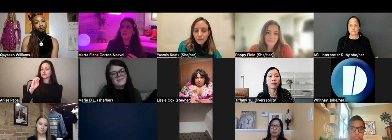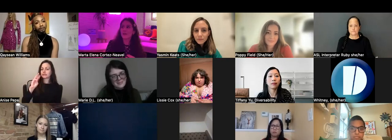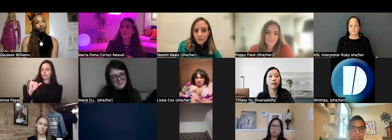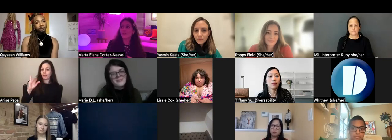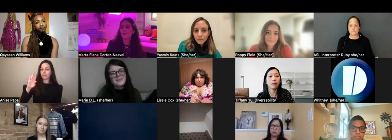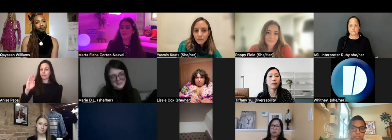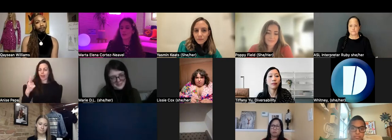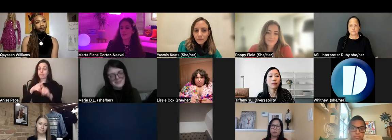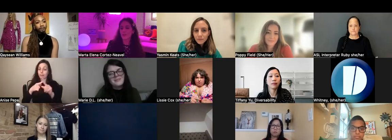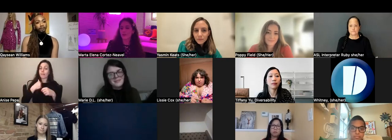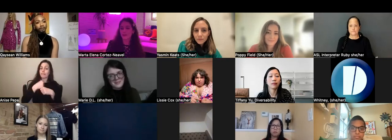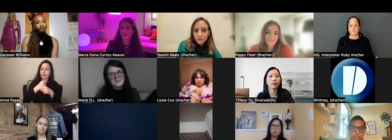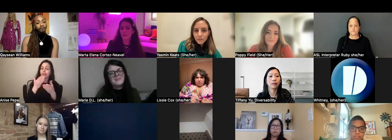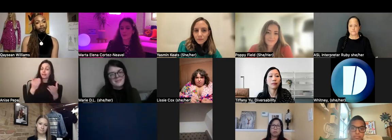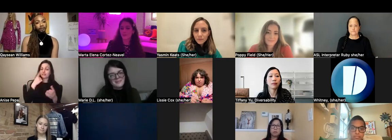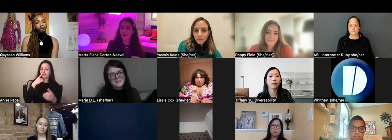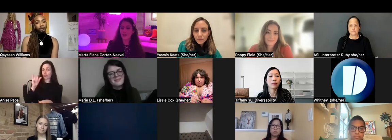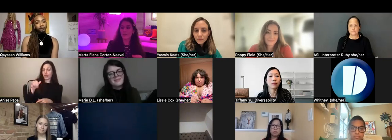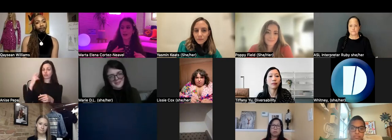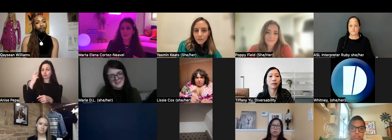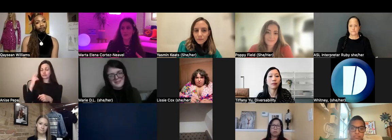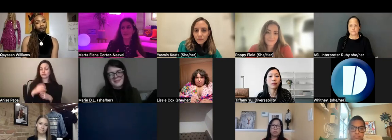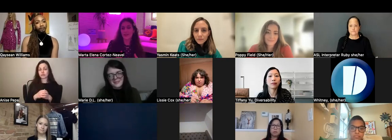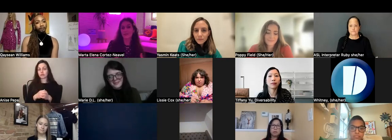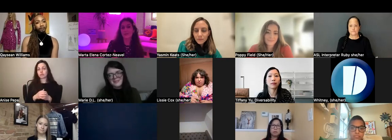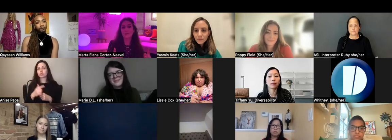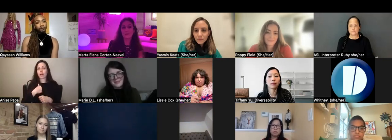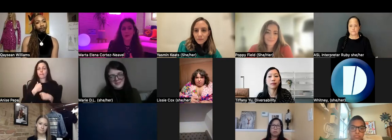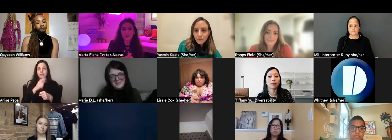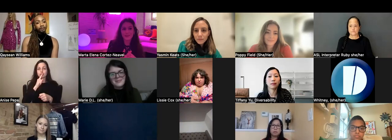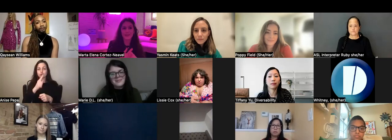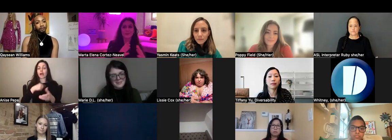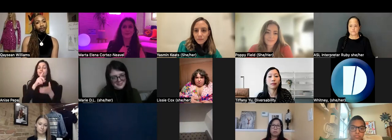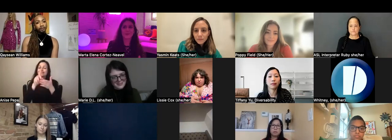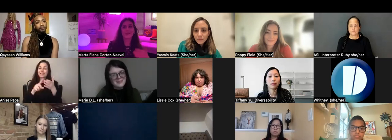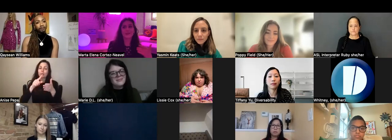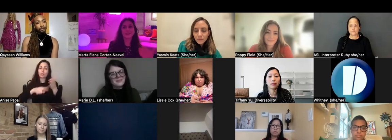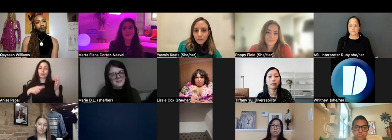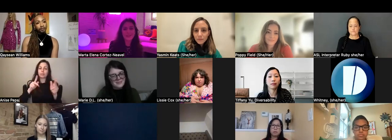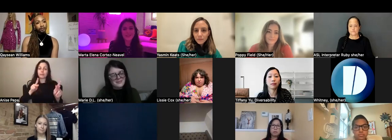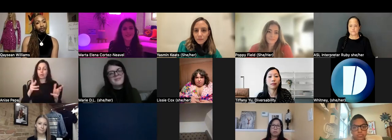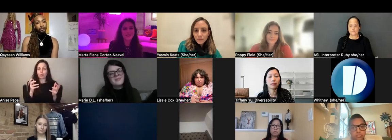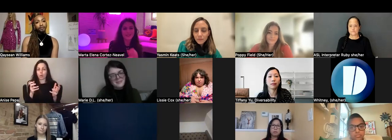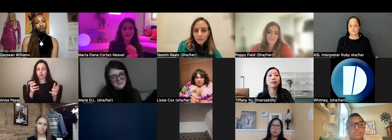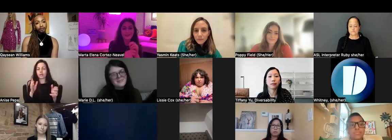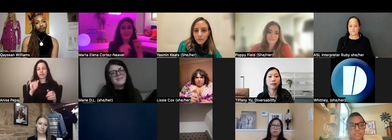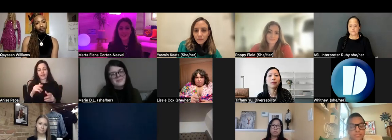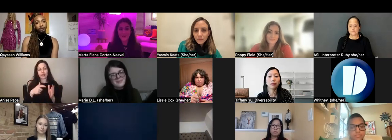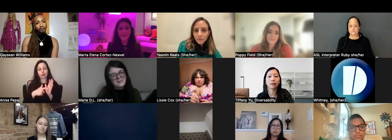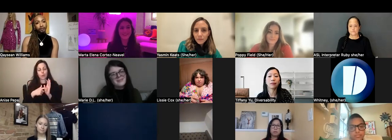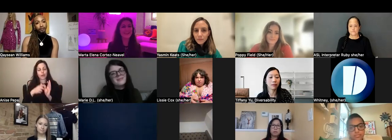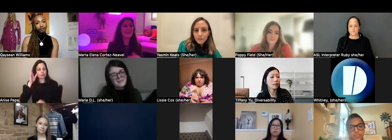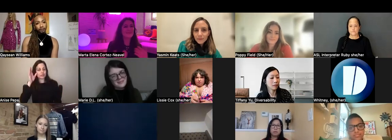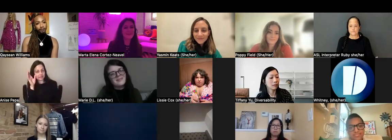for me, making sure that I am actually designing what people want, it requires listening and just kind of shutting